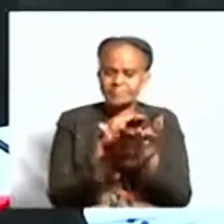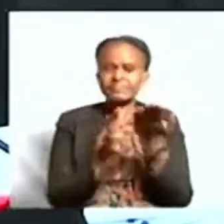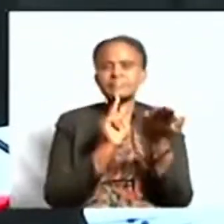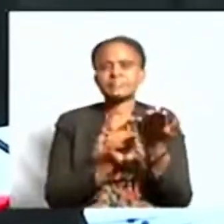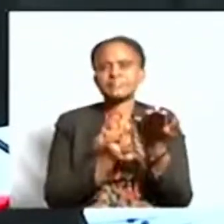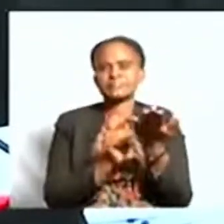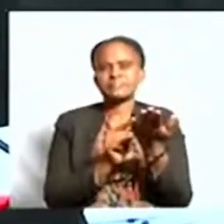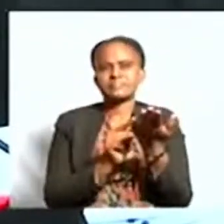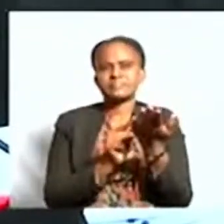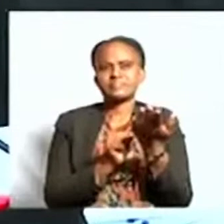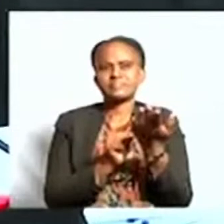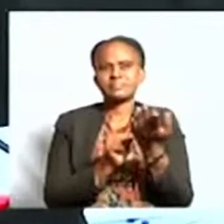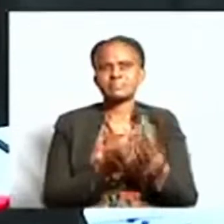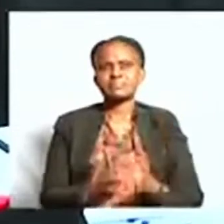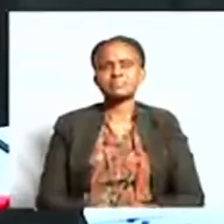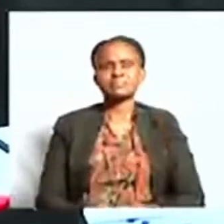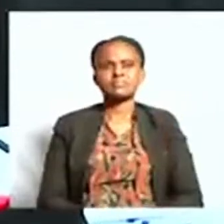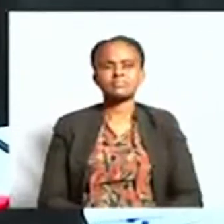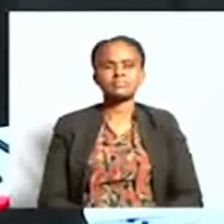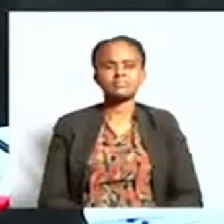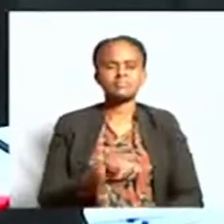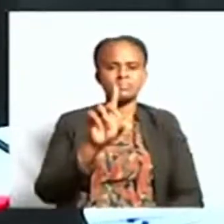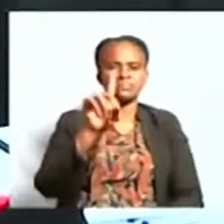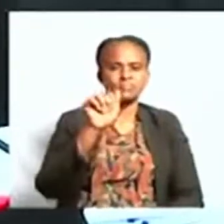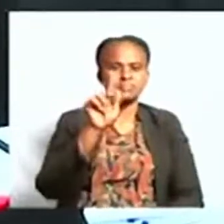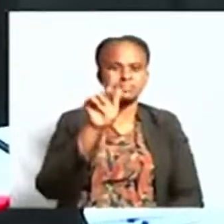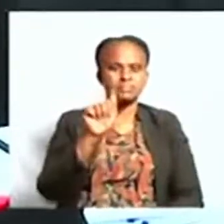attached. Honorable Daka.